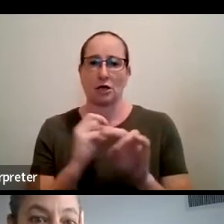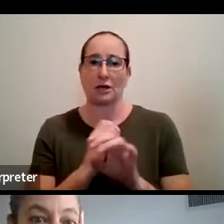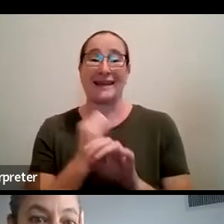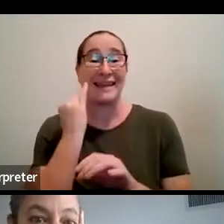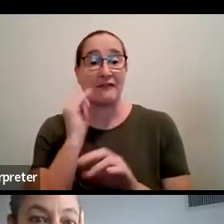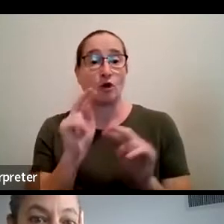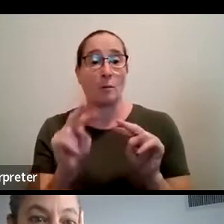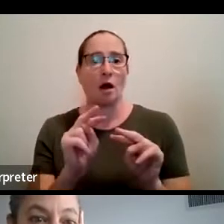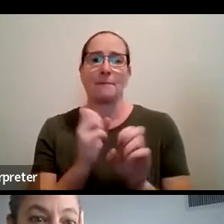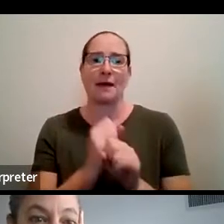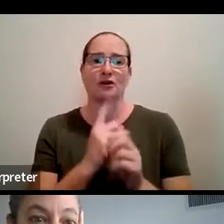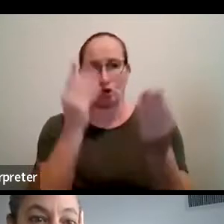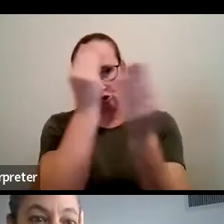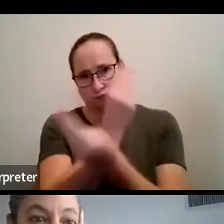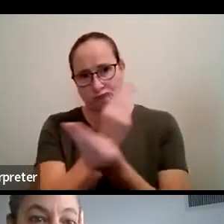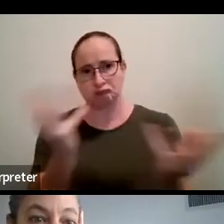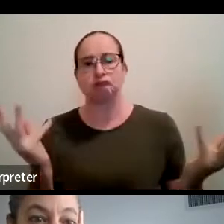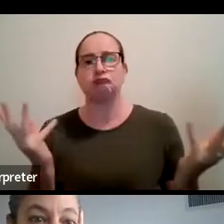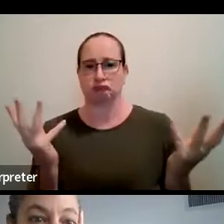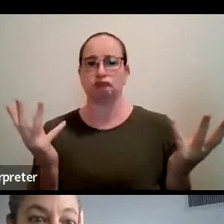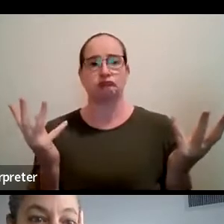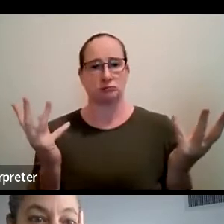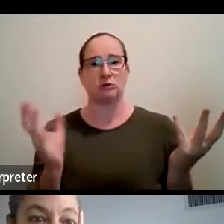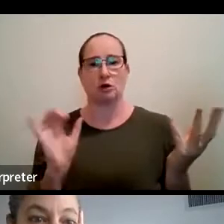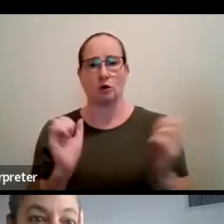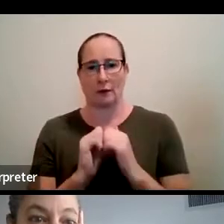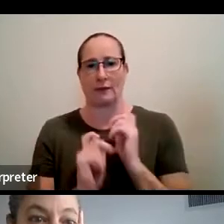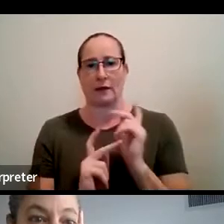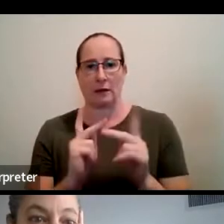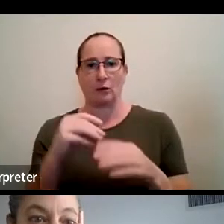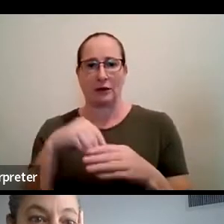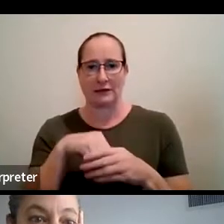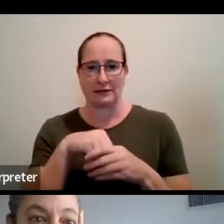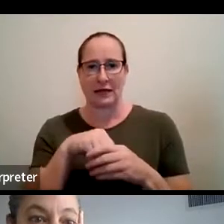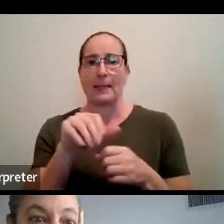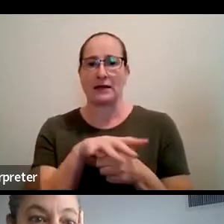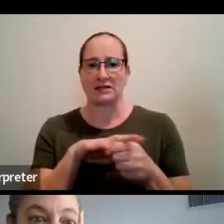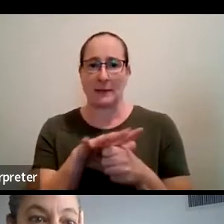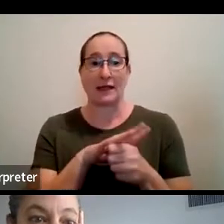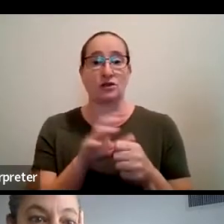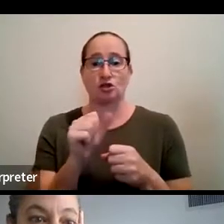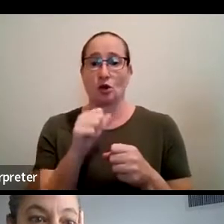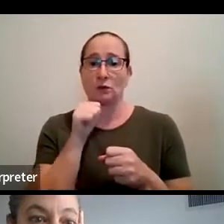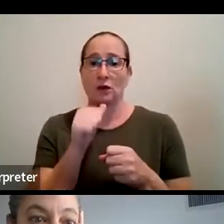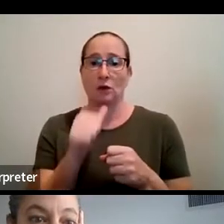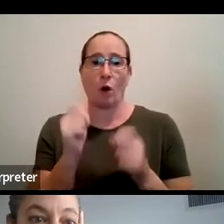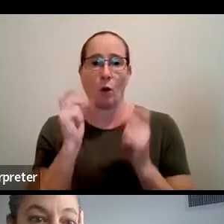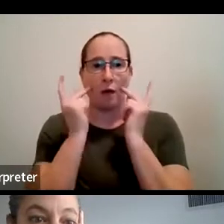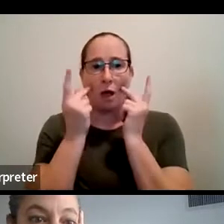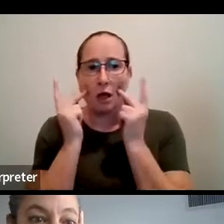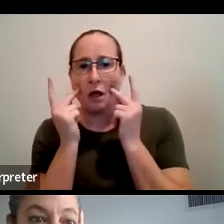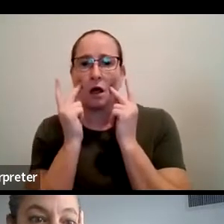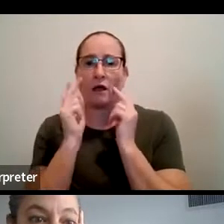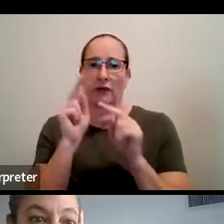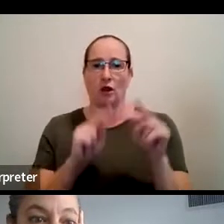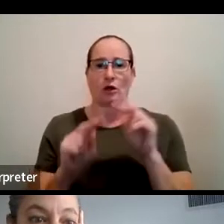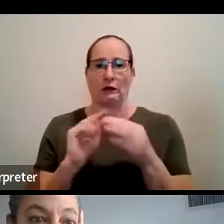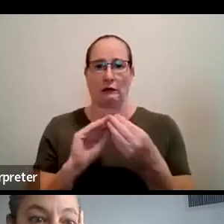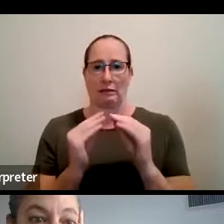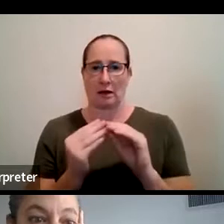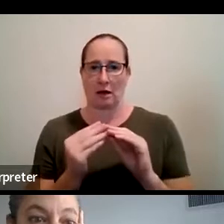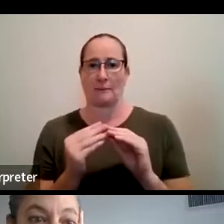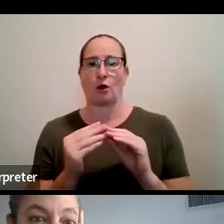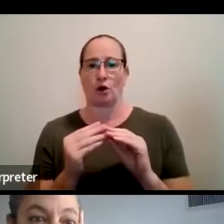to communicate the measurement clearly with the people inside the space so that they won't panic when they're looking at the numbers.